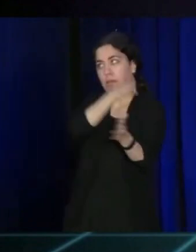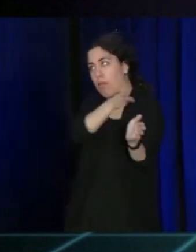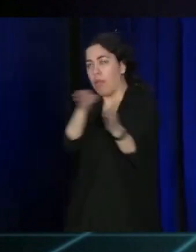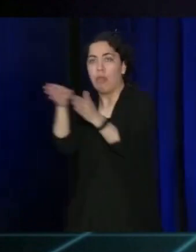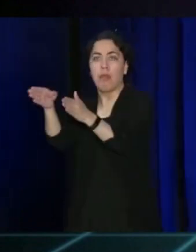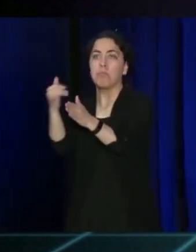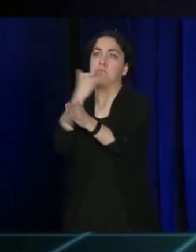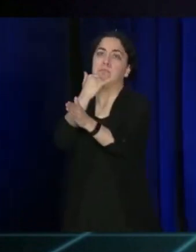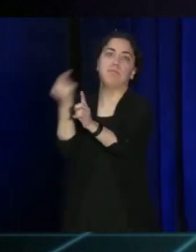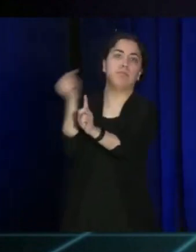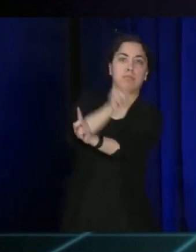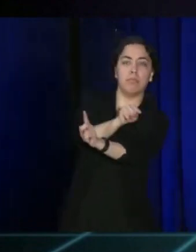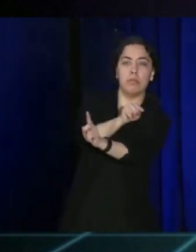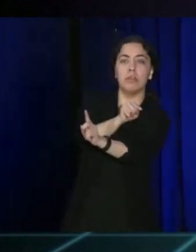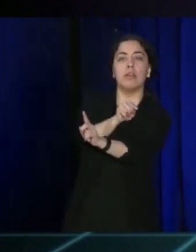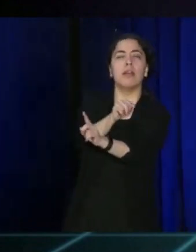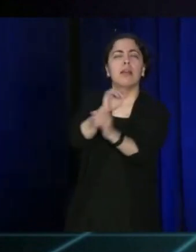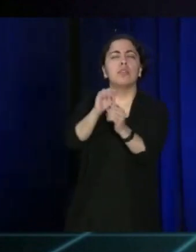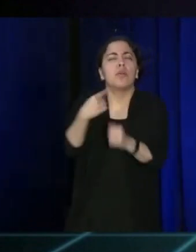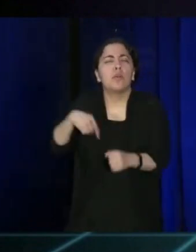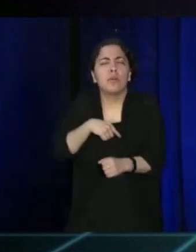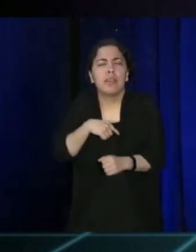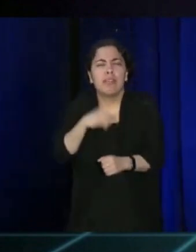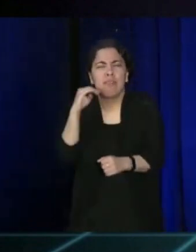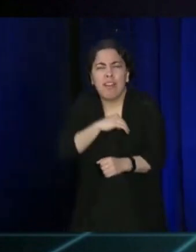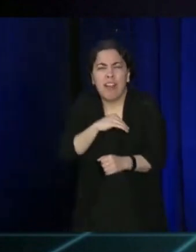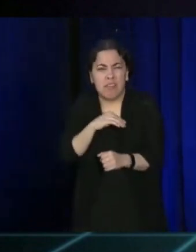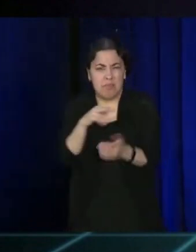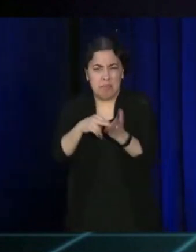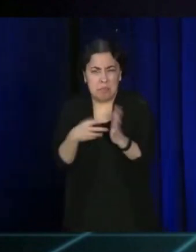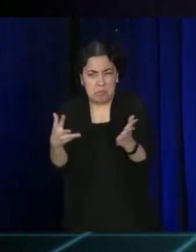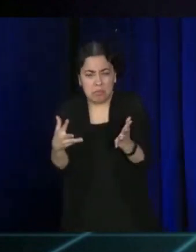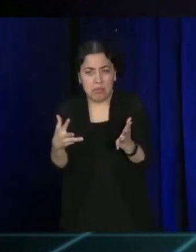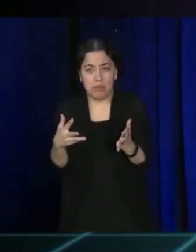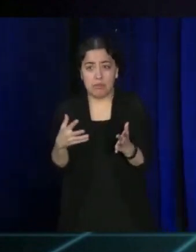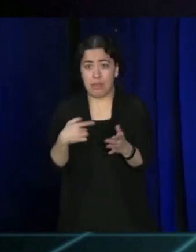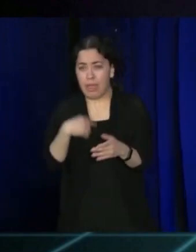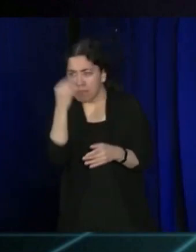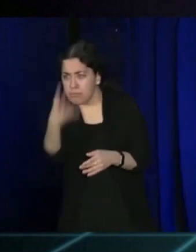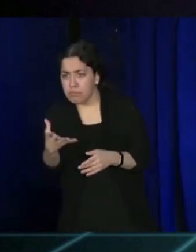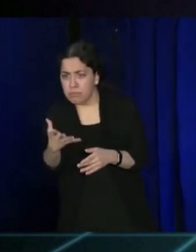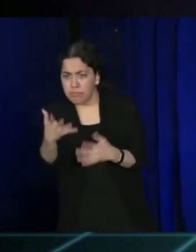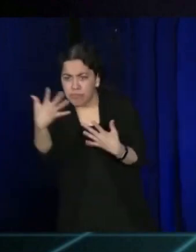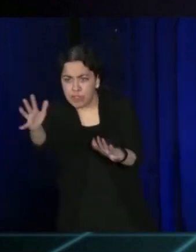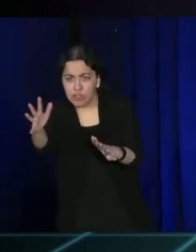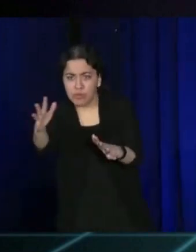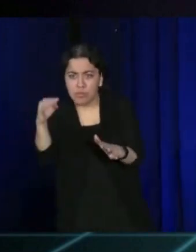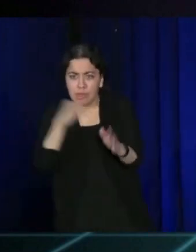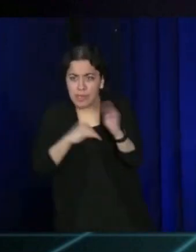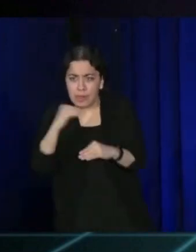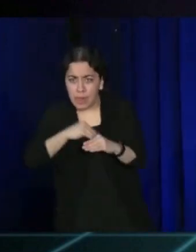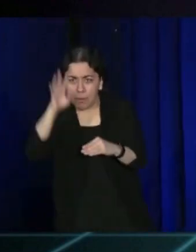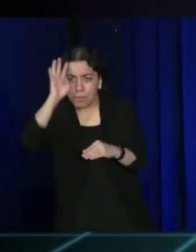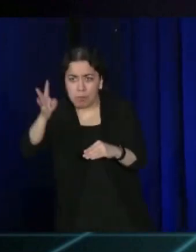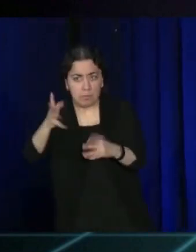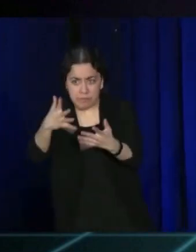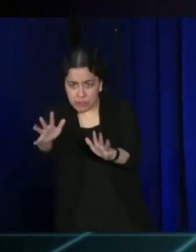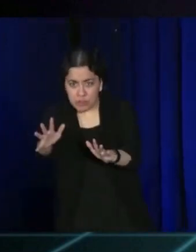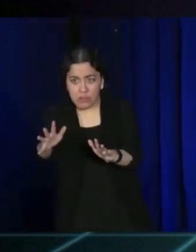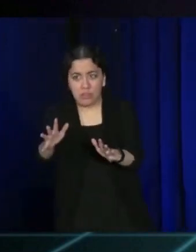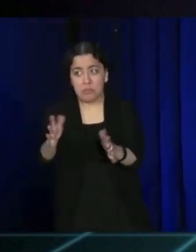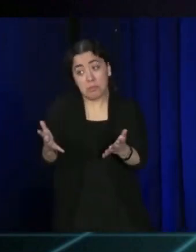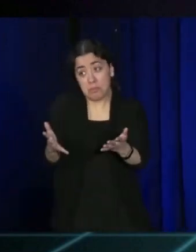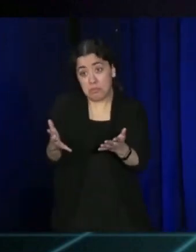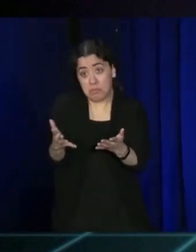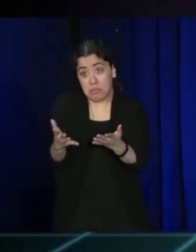to our users? If I say stop lying to your users, I'm implying that you are. Maybe you are. Some of us are. What is the lie? So